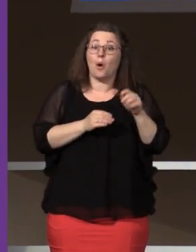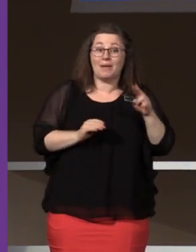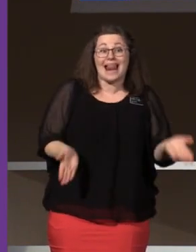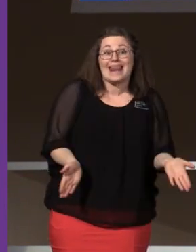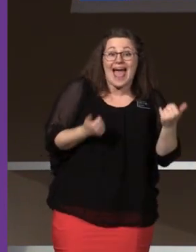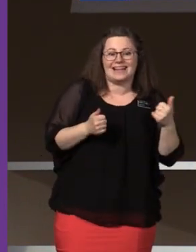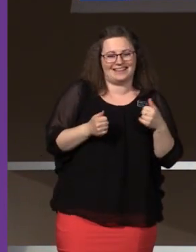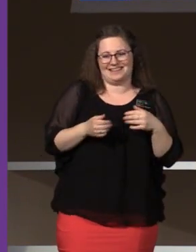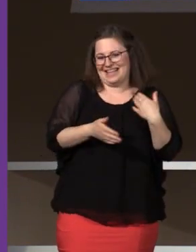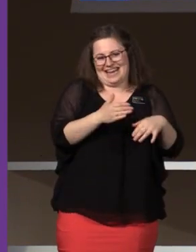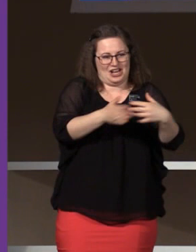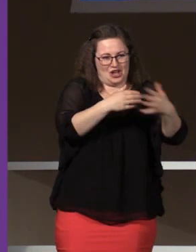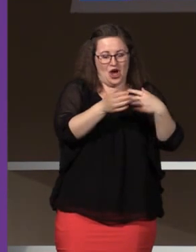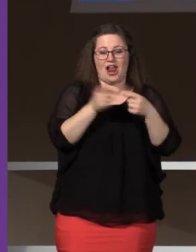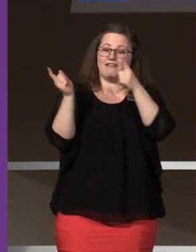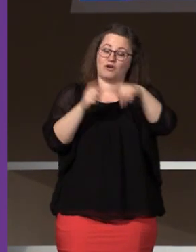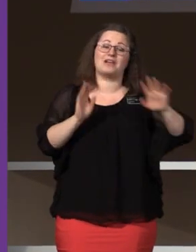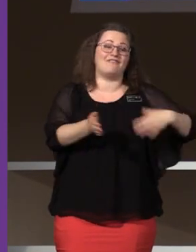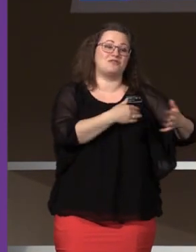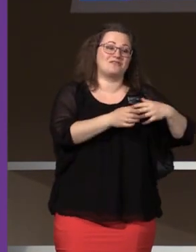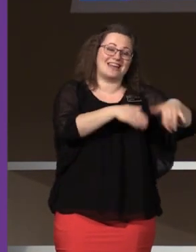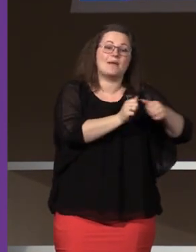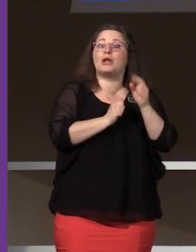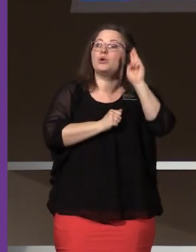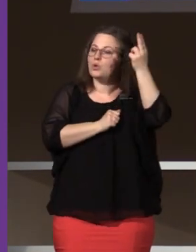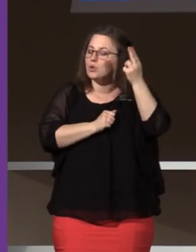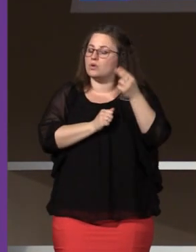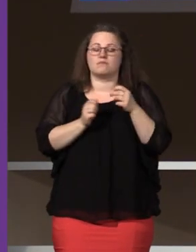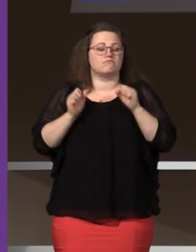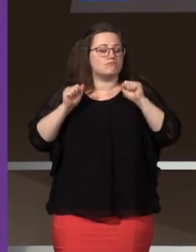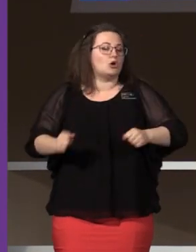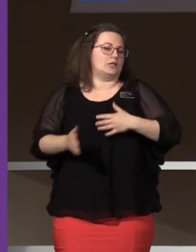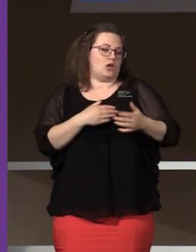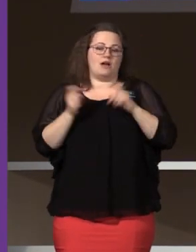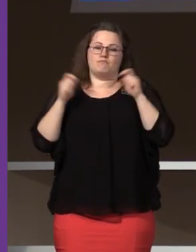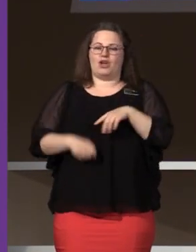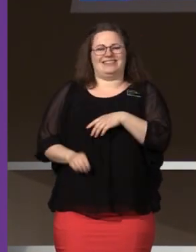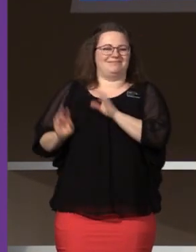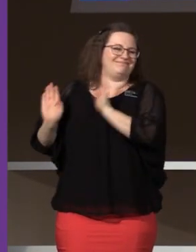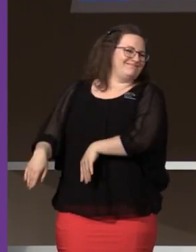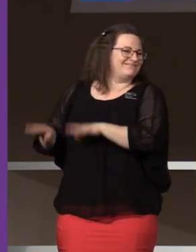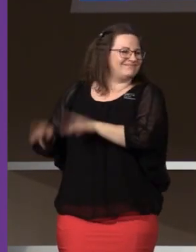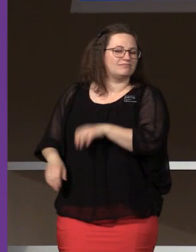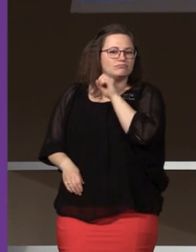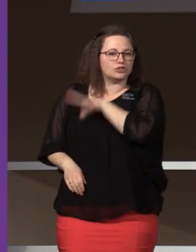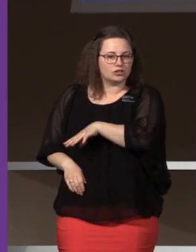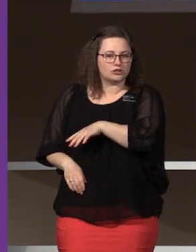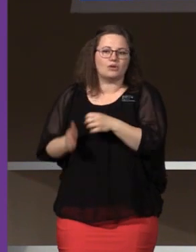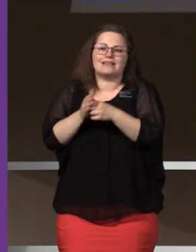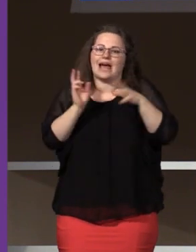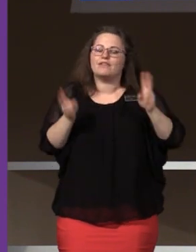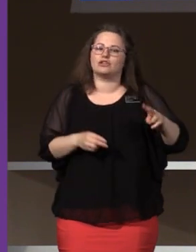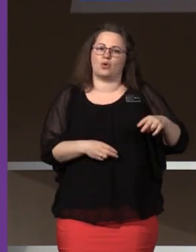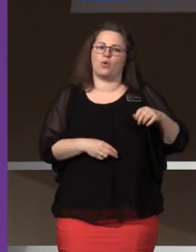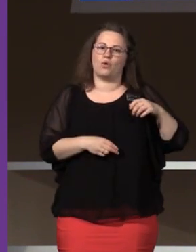now. People would have taken that effort, but now you absolutely can't ignore it, and it's something you need to think about. So really, I mean, that's why AbilityNet exists,